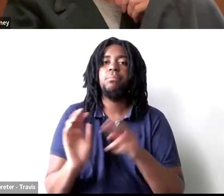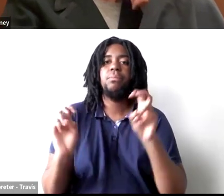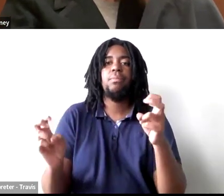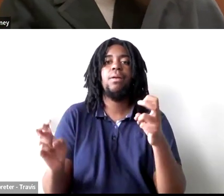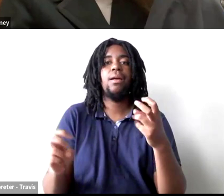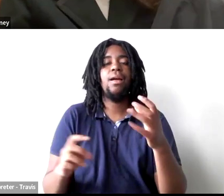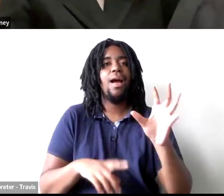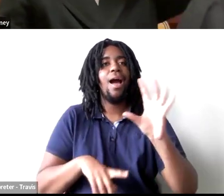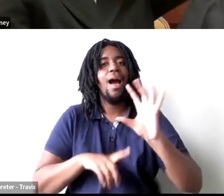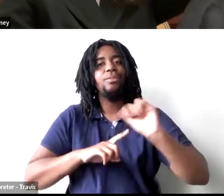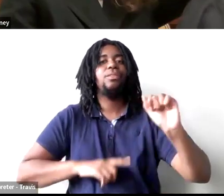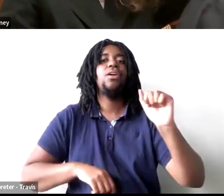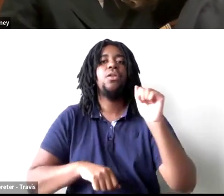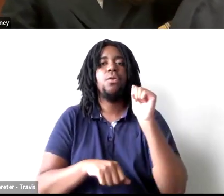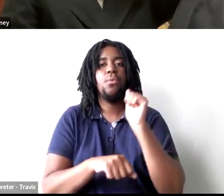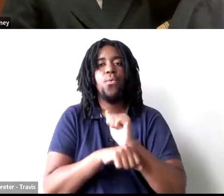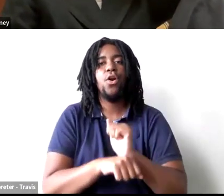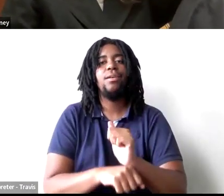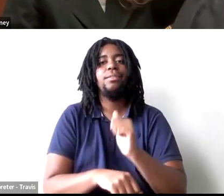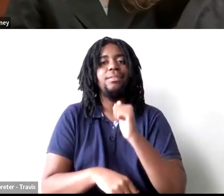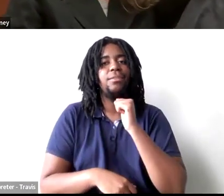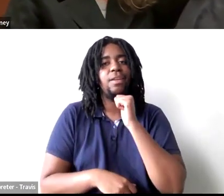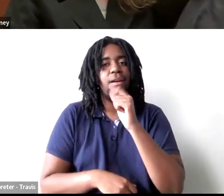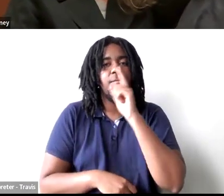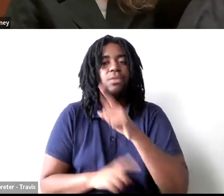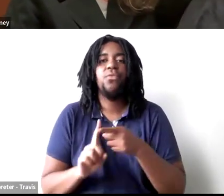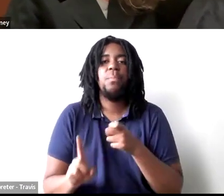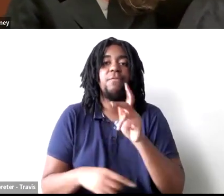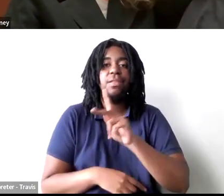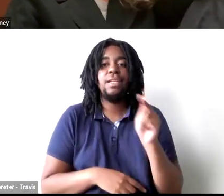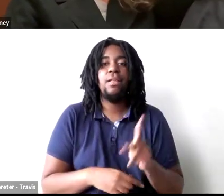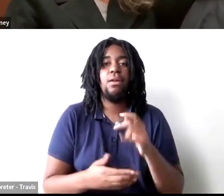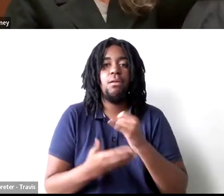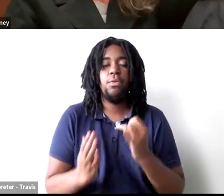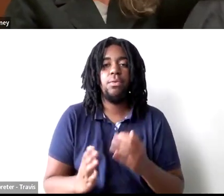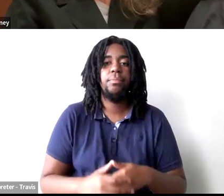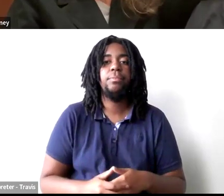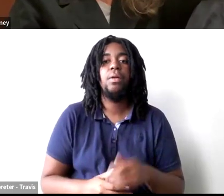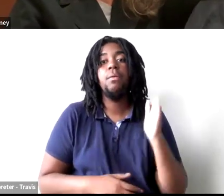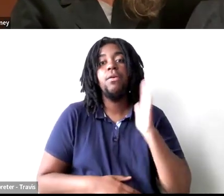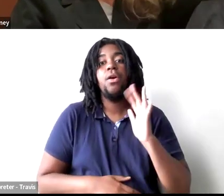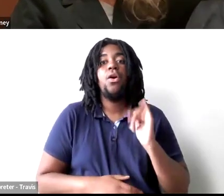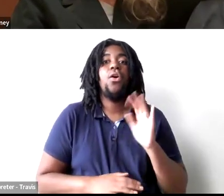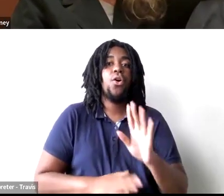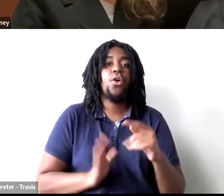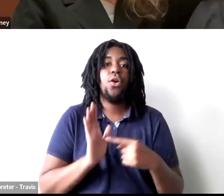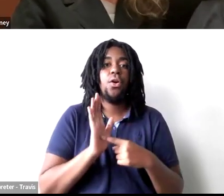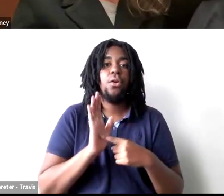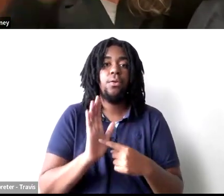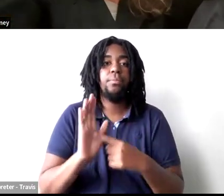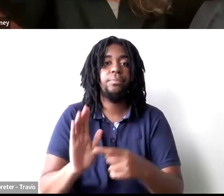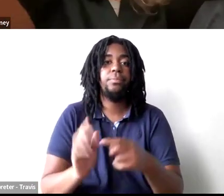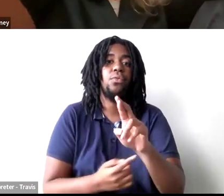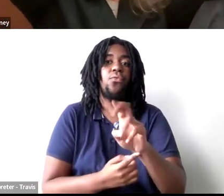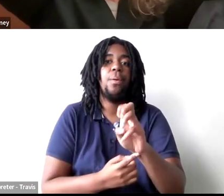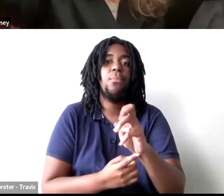of nonfiction by a Philadelphia author. Previously, her exhibition and catalog, Rembrandt Peale, A Life in the